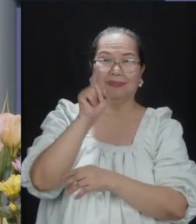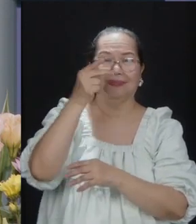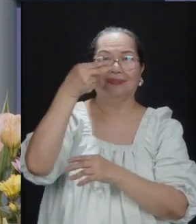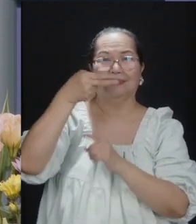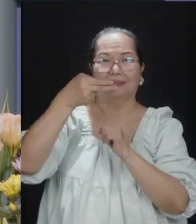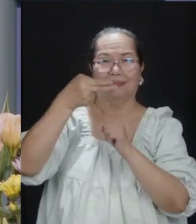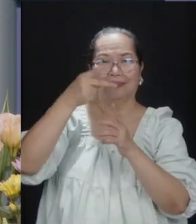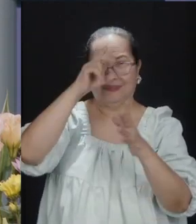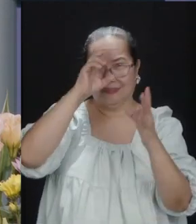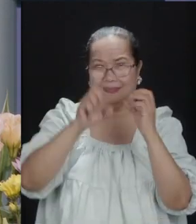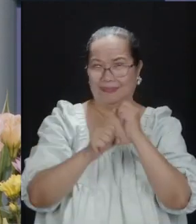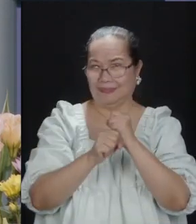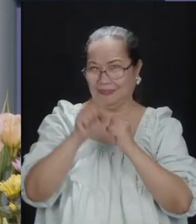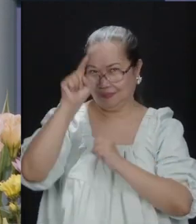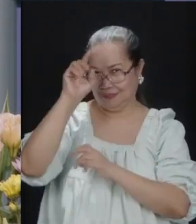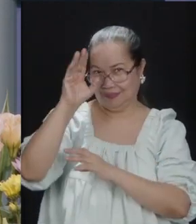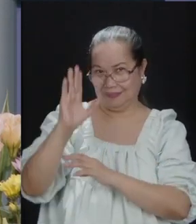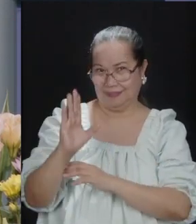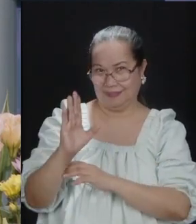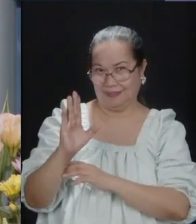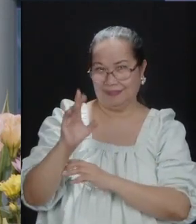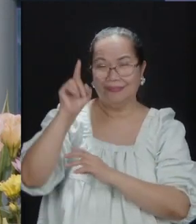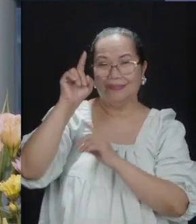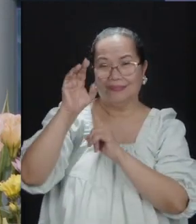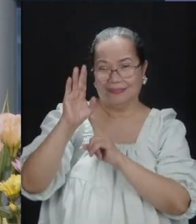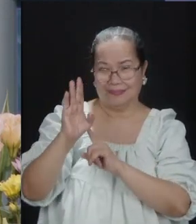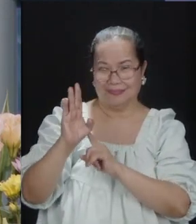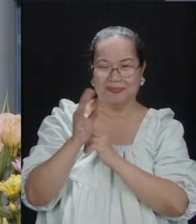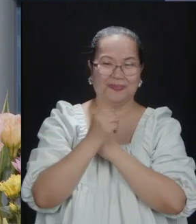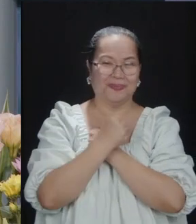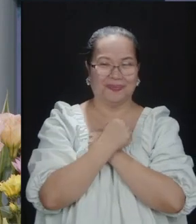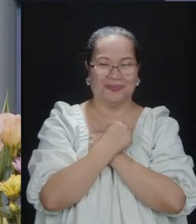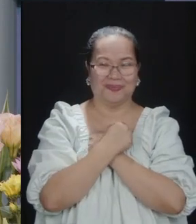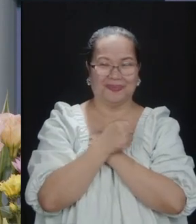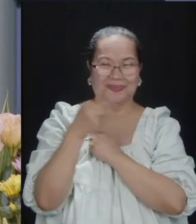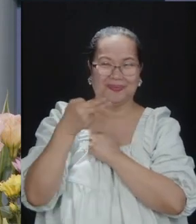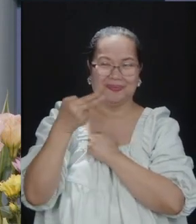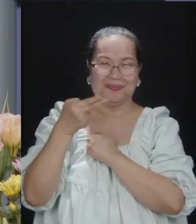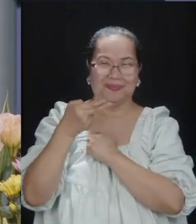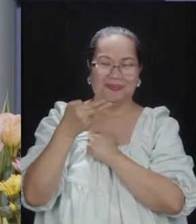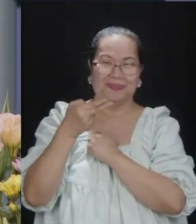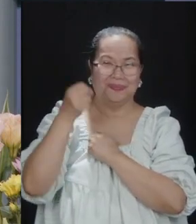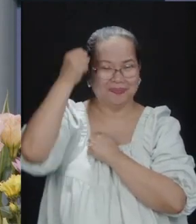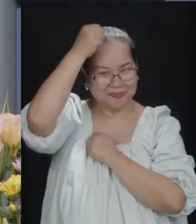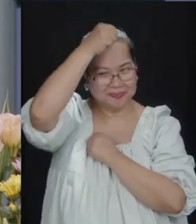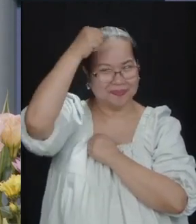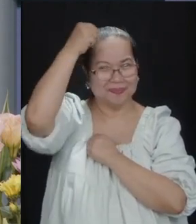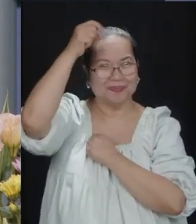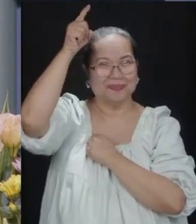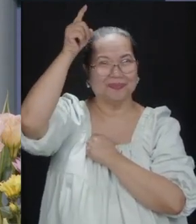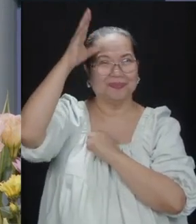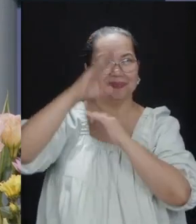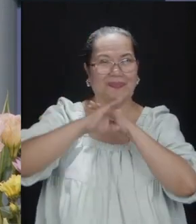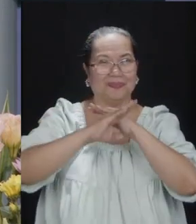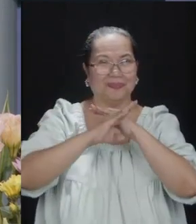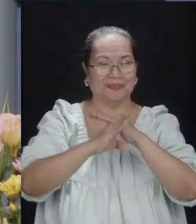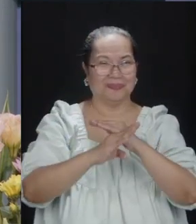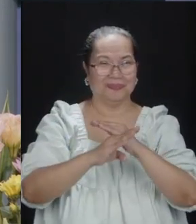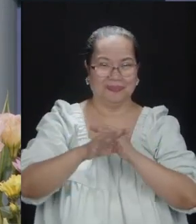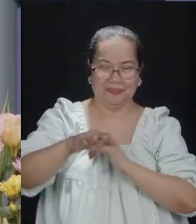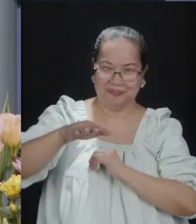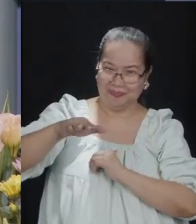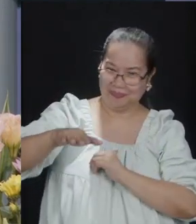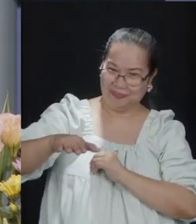Hannah trusted God, and God loved Hannah and Samuel. God protected the little